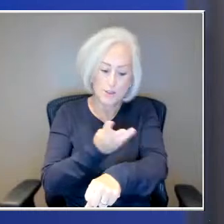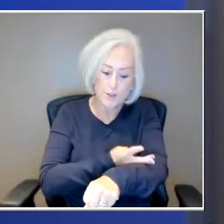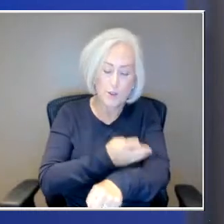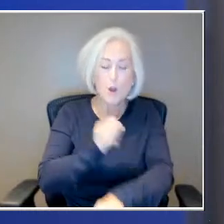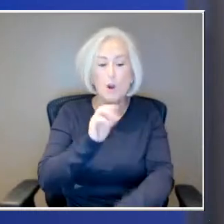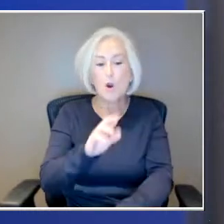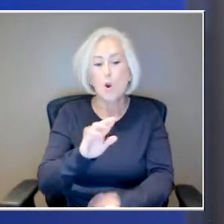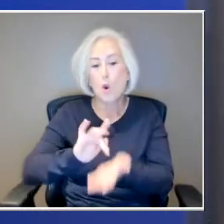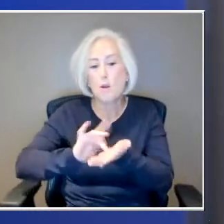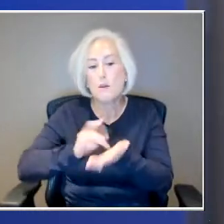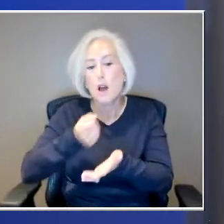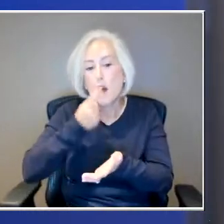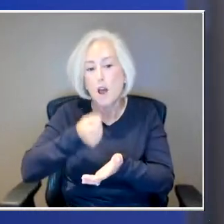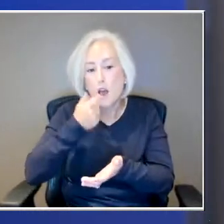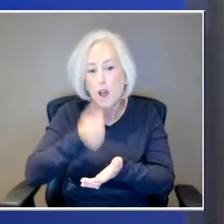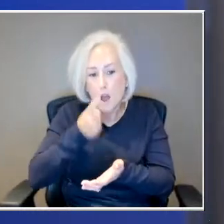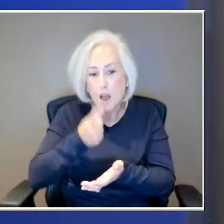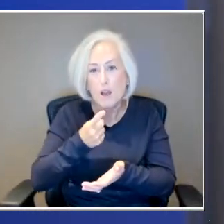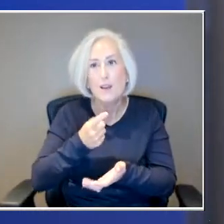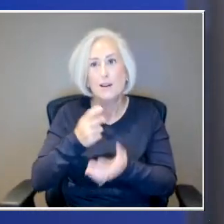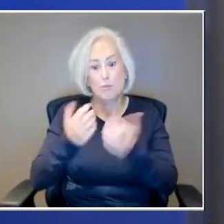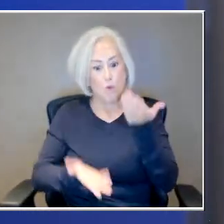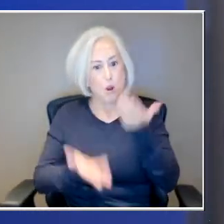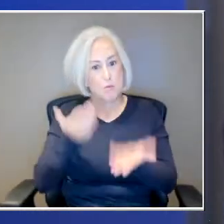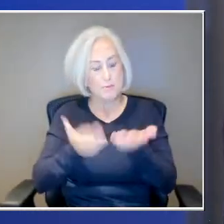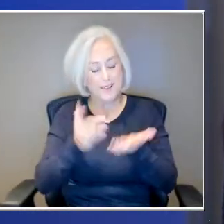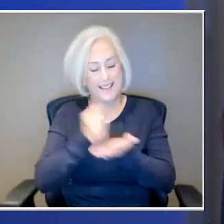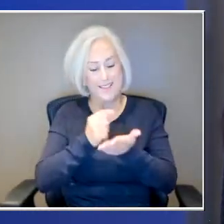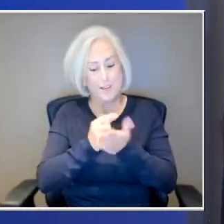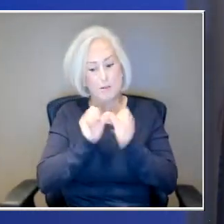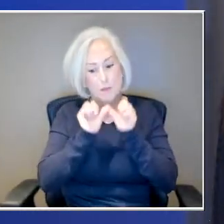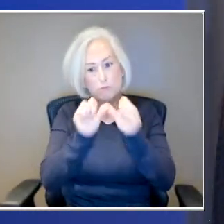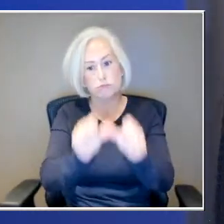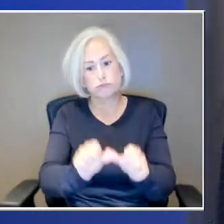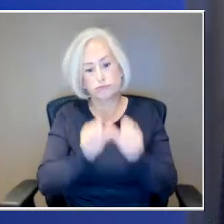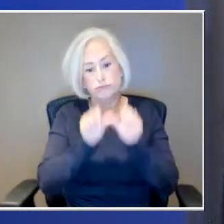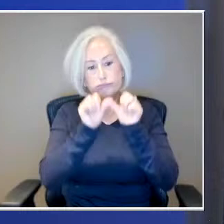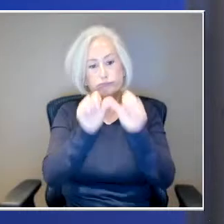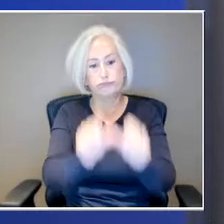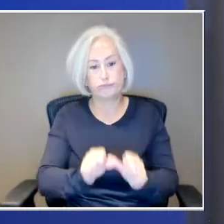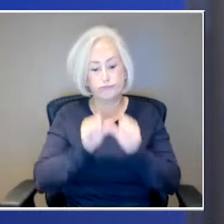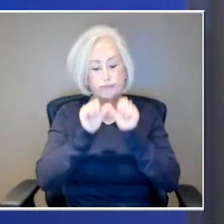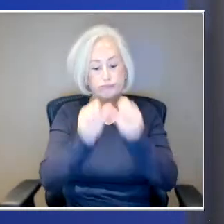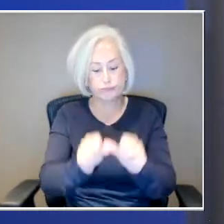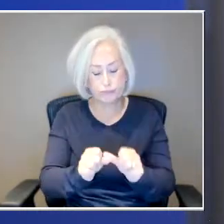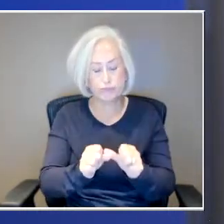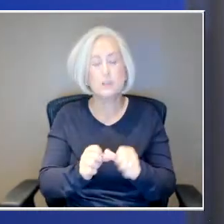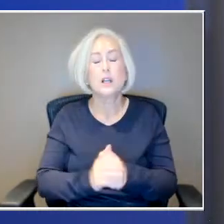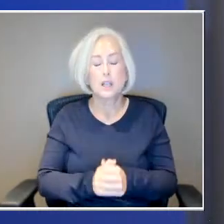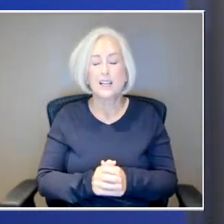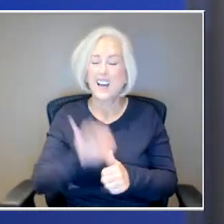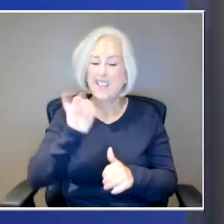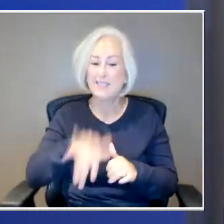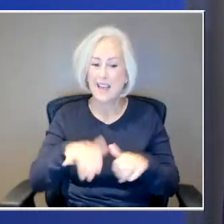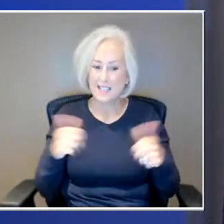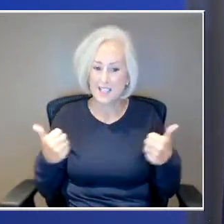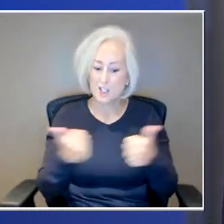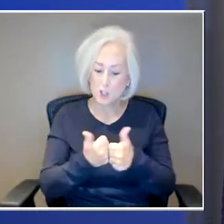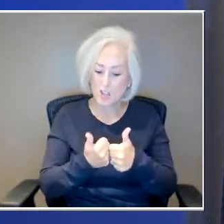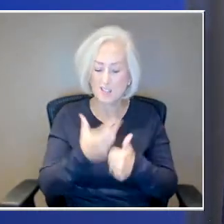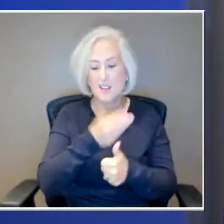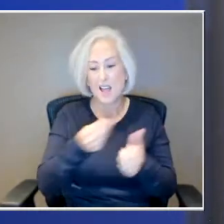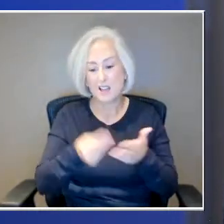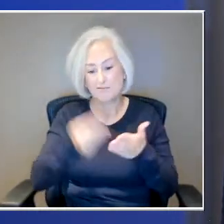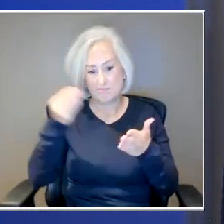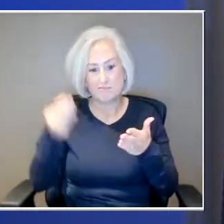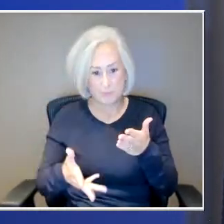the therapy either indefinitely or for multiple cycles. And so that can be really challenging for patients and come at a significant cost as well. And then as Dr.